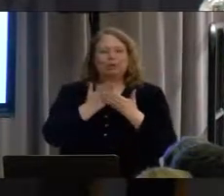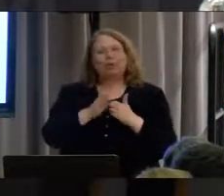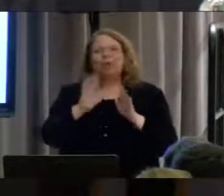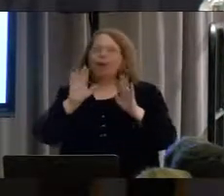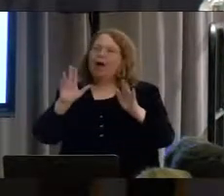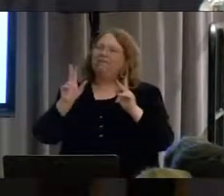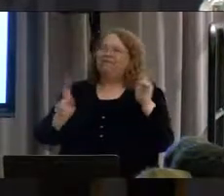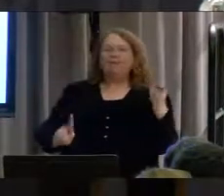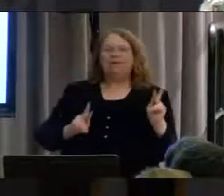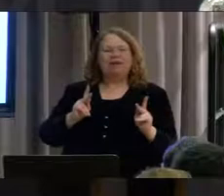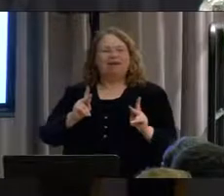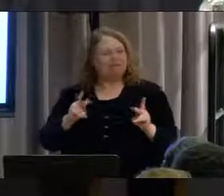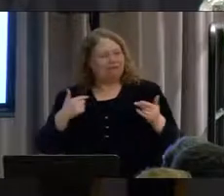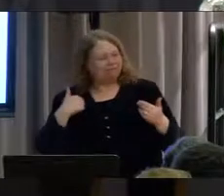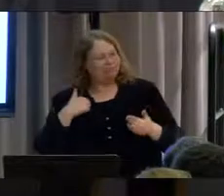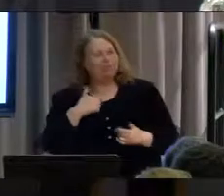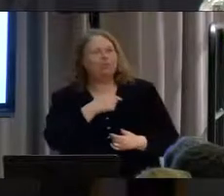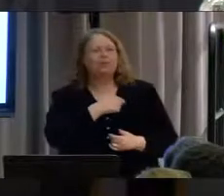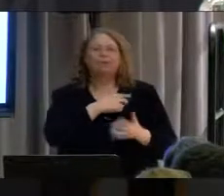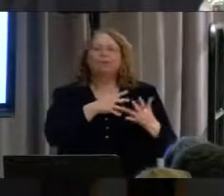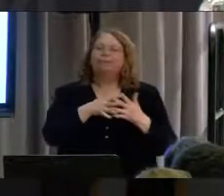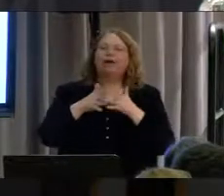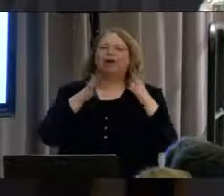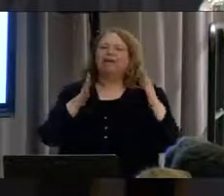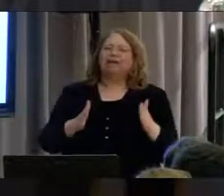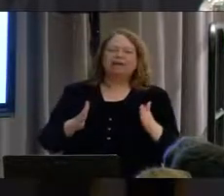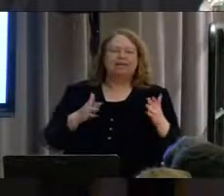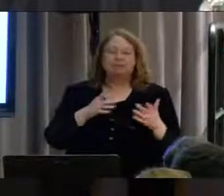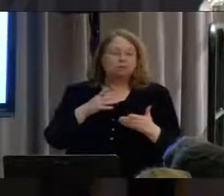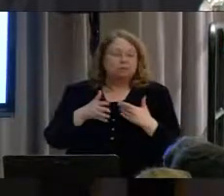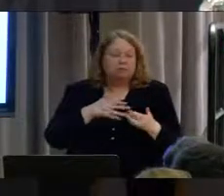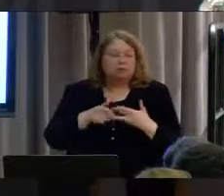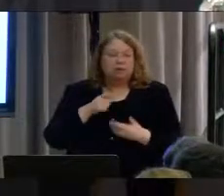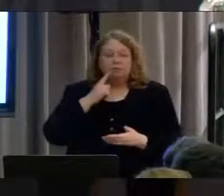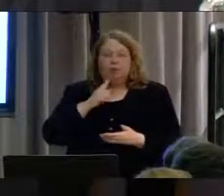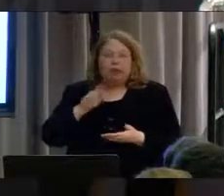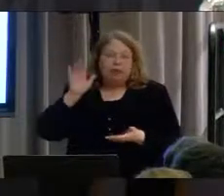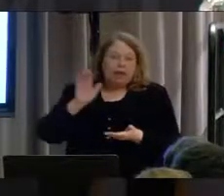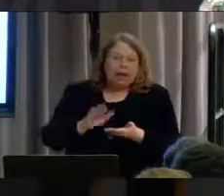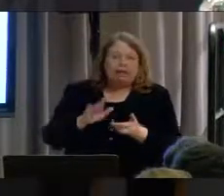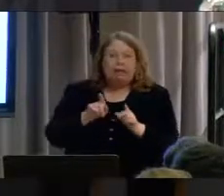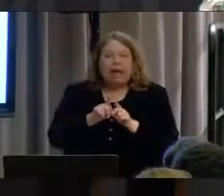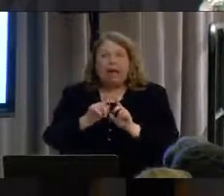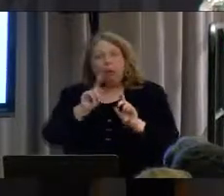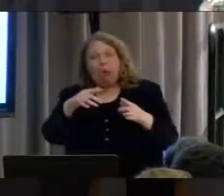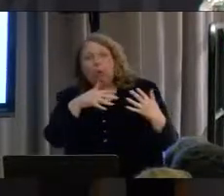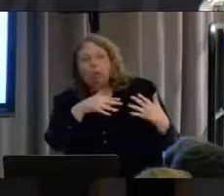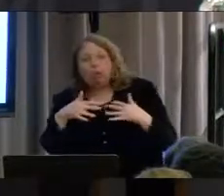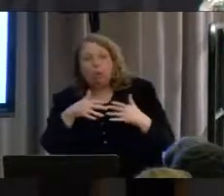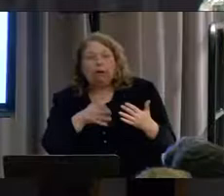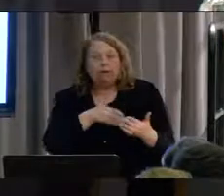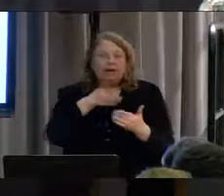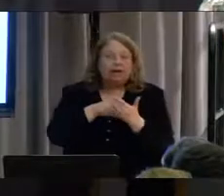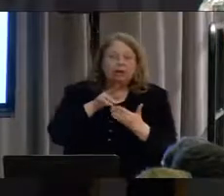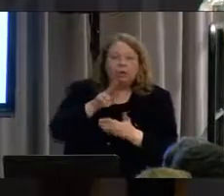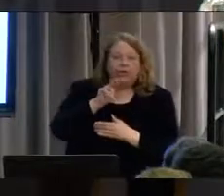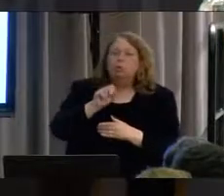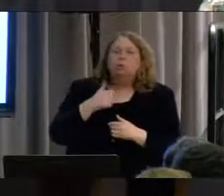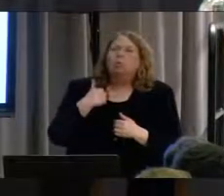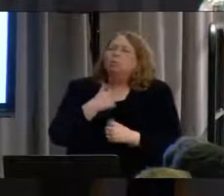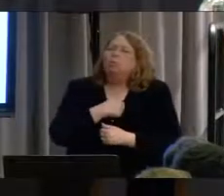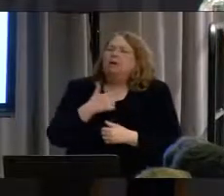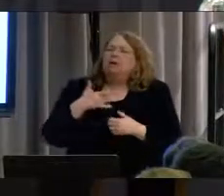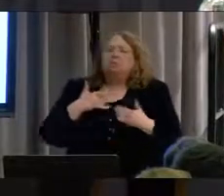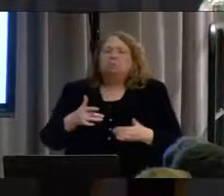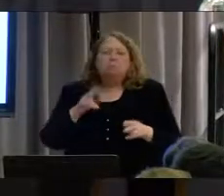people that we are and the things, even when they did less awesome things, like, you know, go to war against the United States, we're inclined